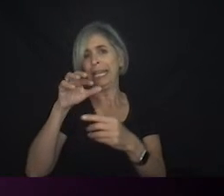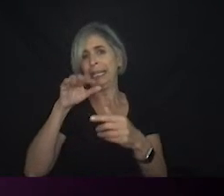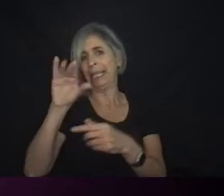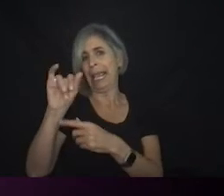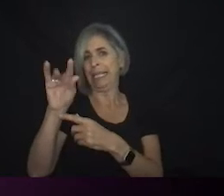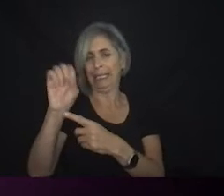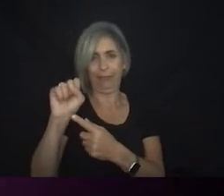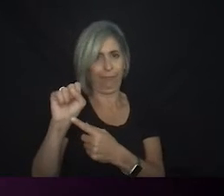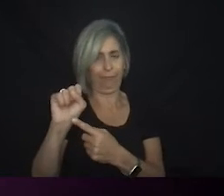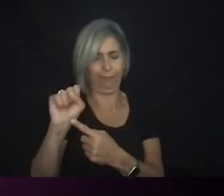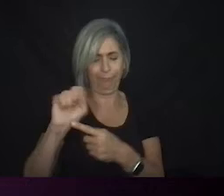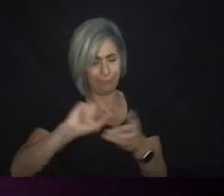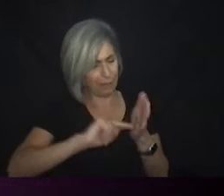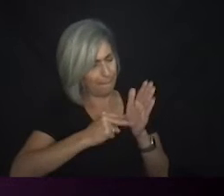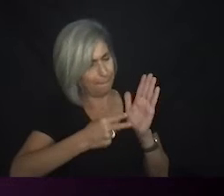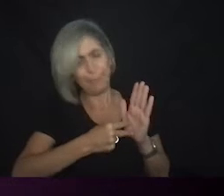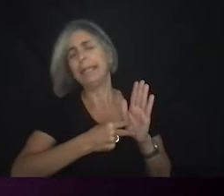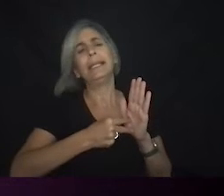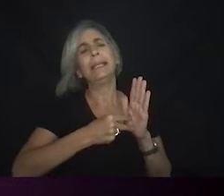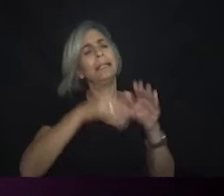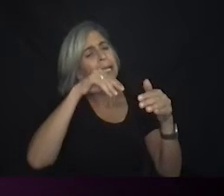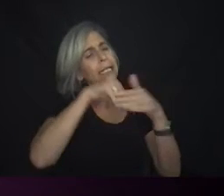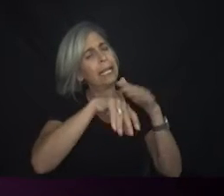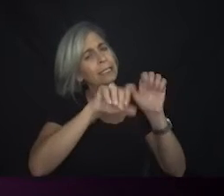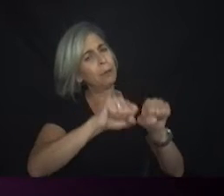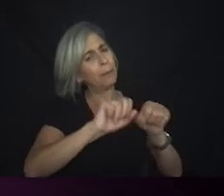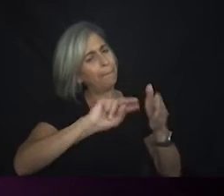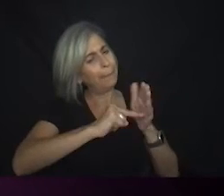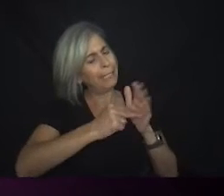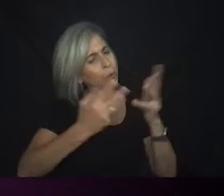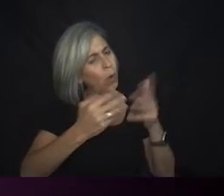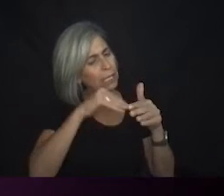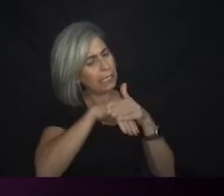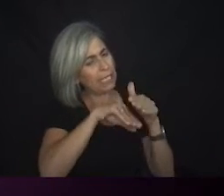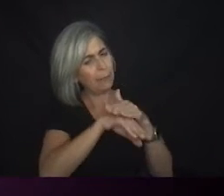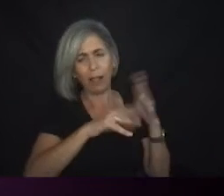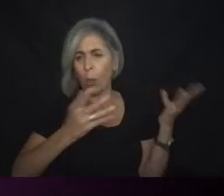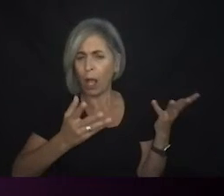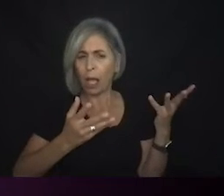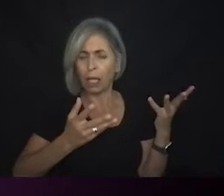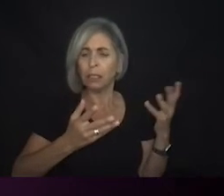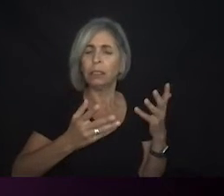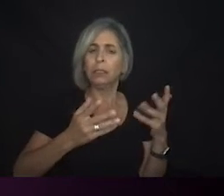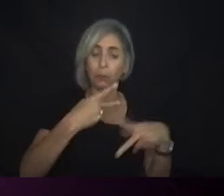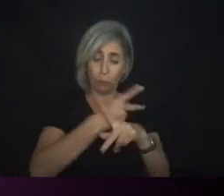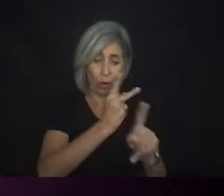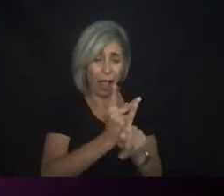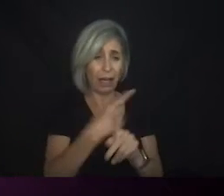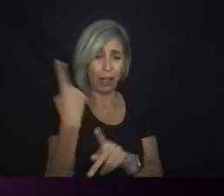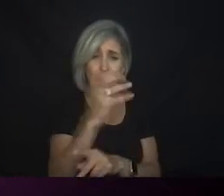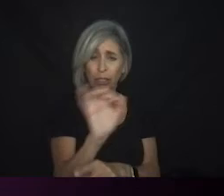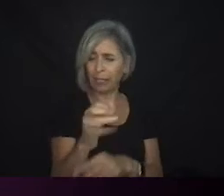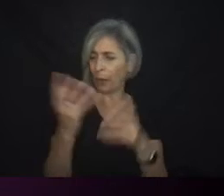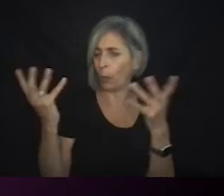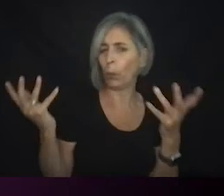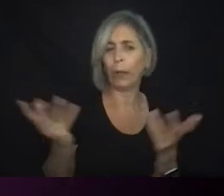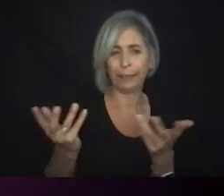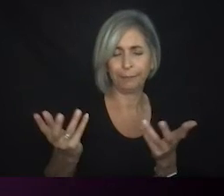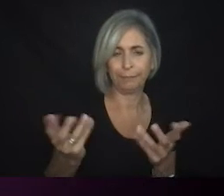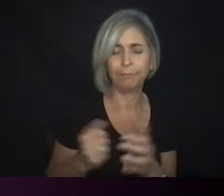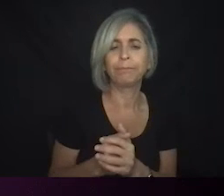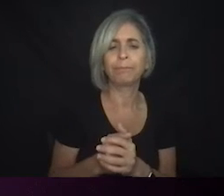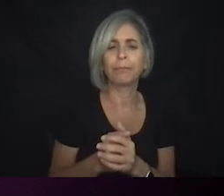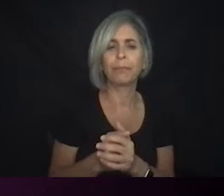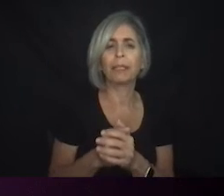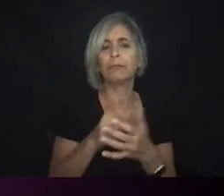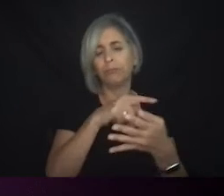So what does it mean to be accessible, and what does creating an accessible product actually look like? So